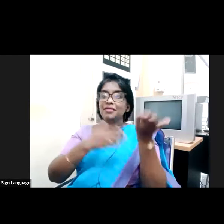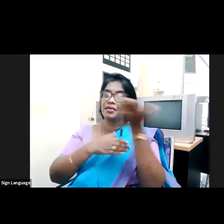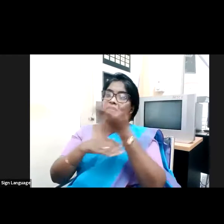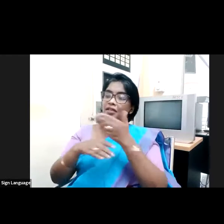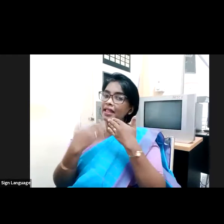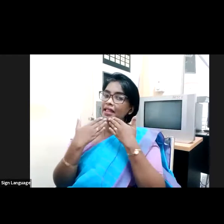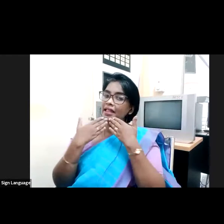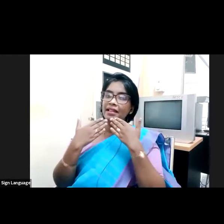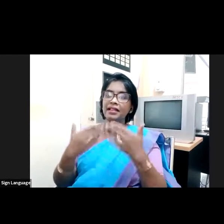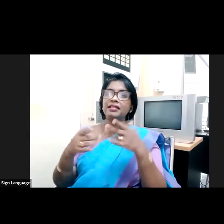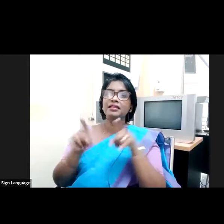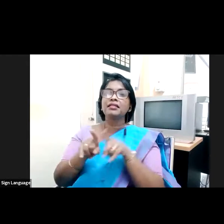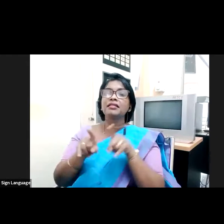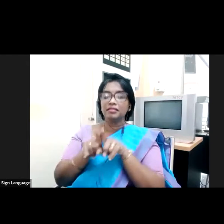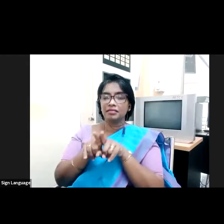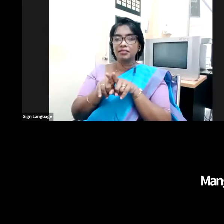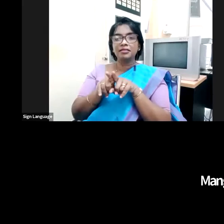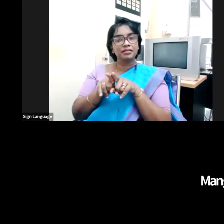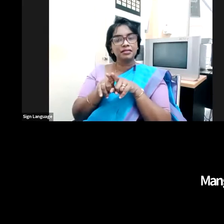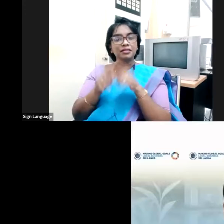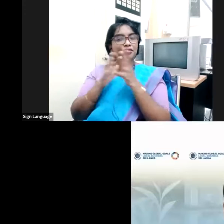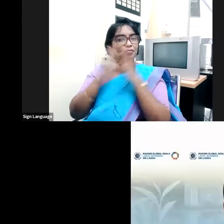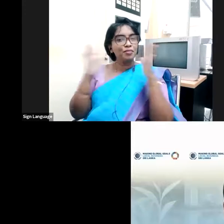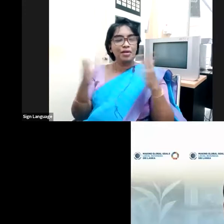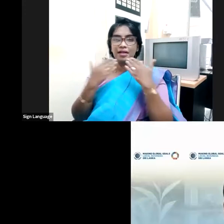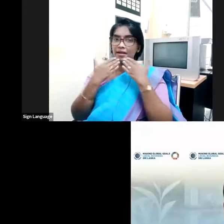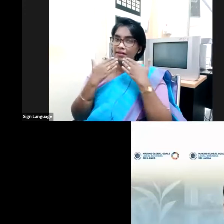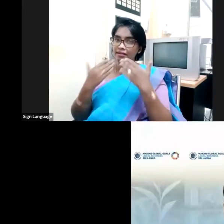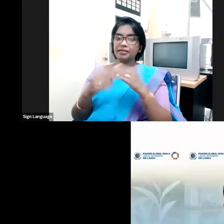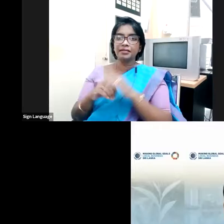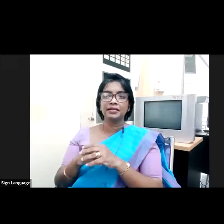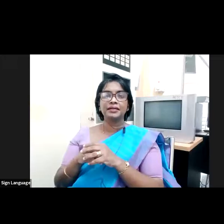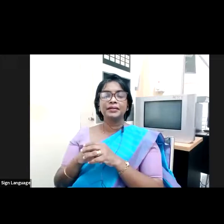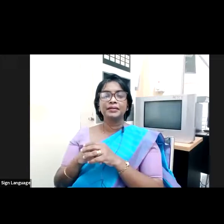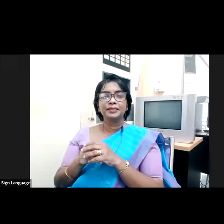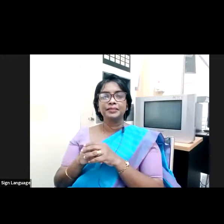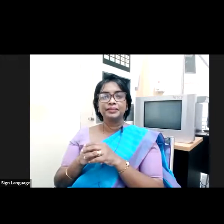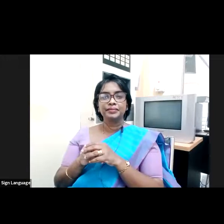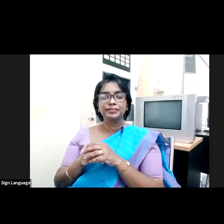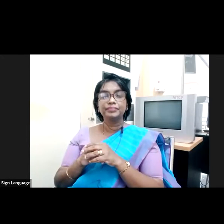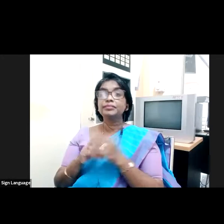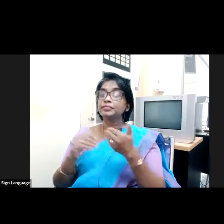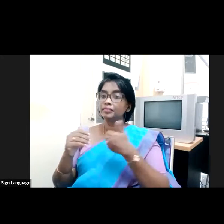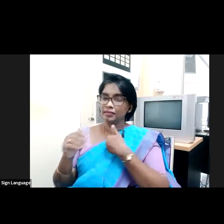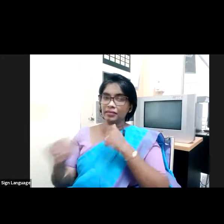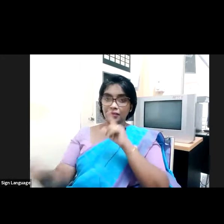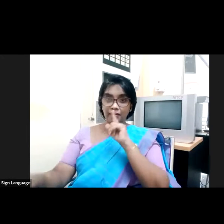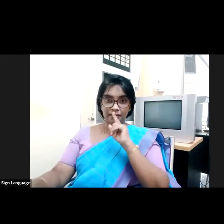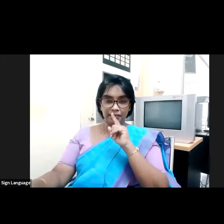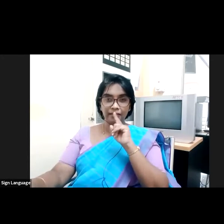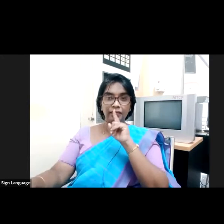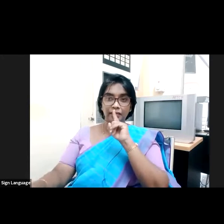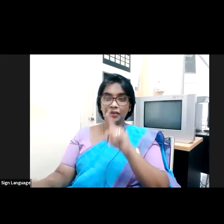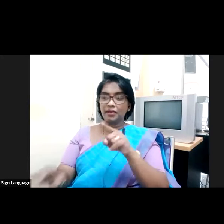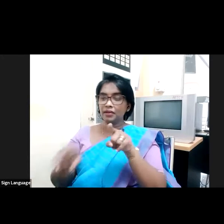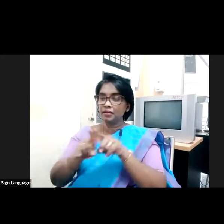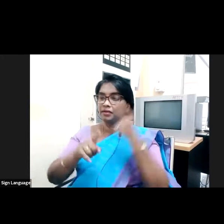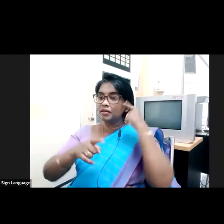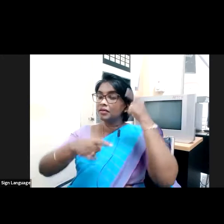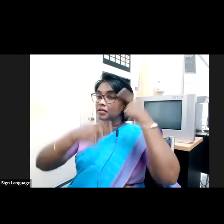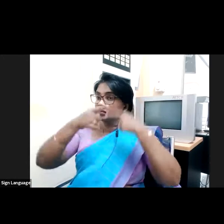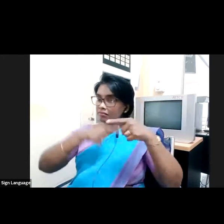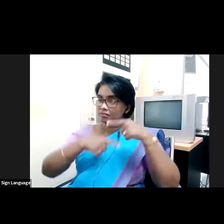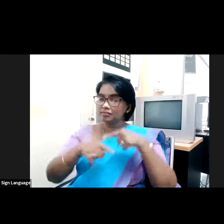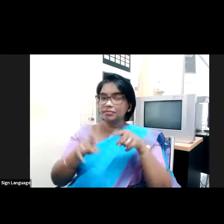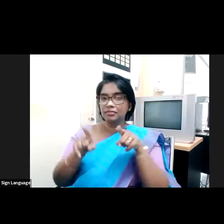webinars. Well, indeed, I must say that South Asia, as a major supply chain hub and